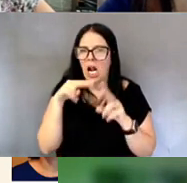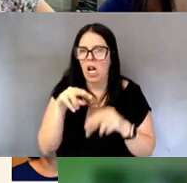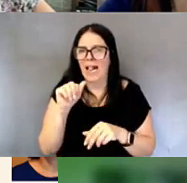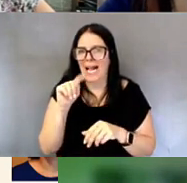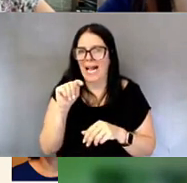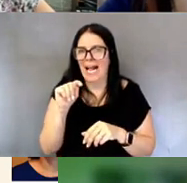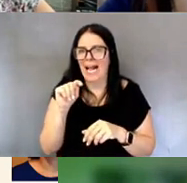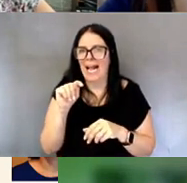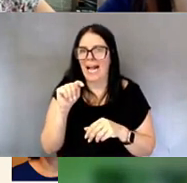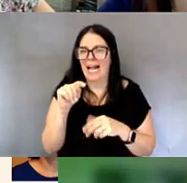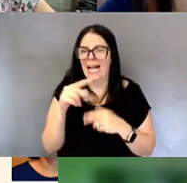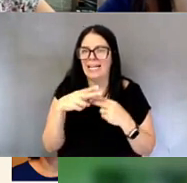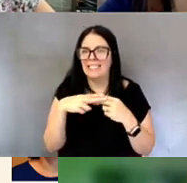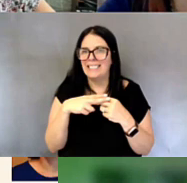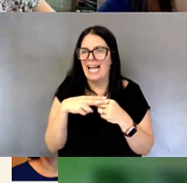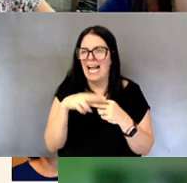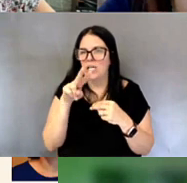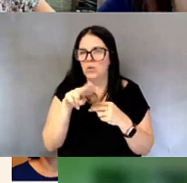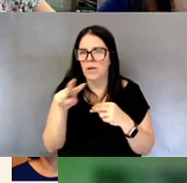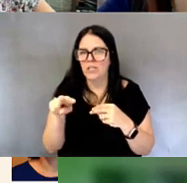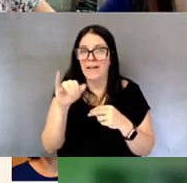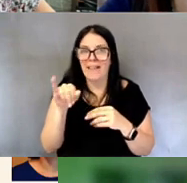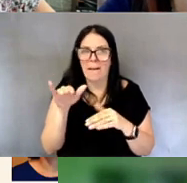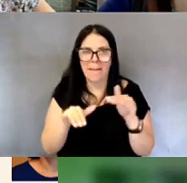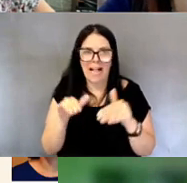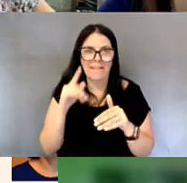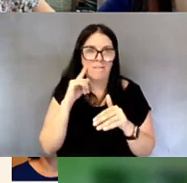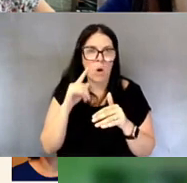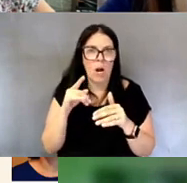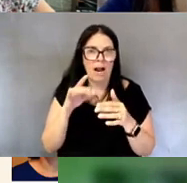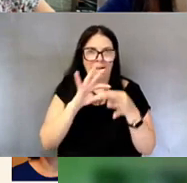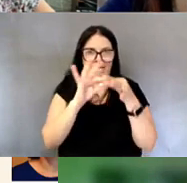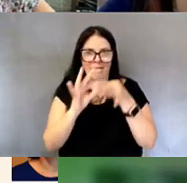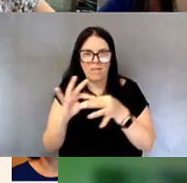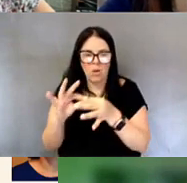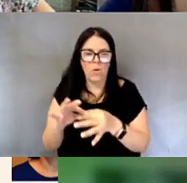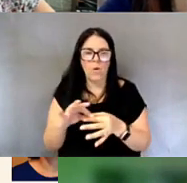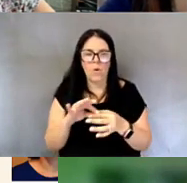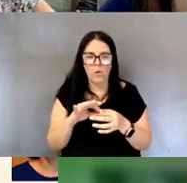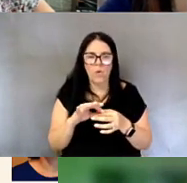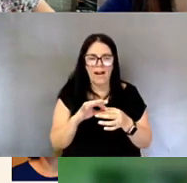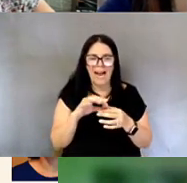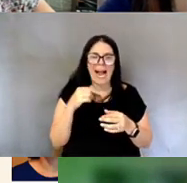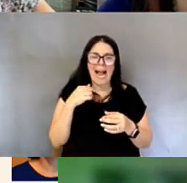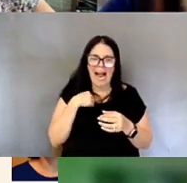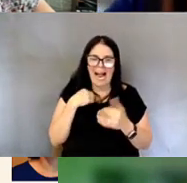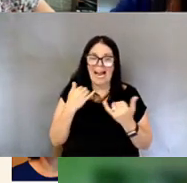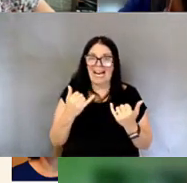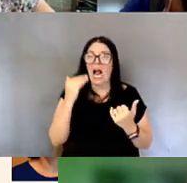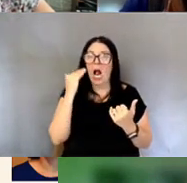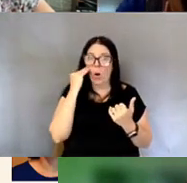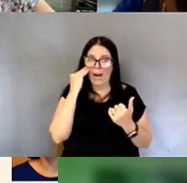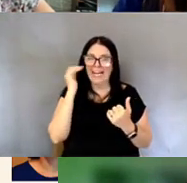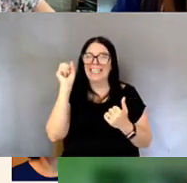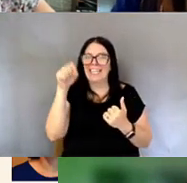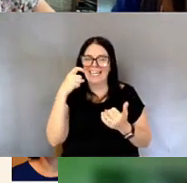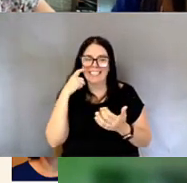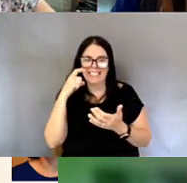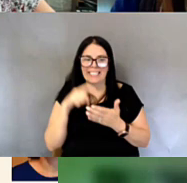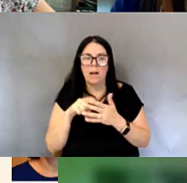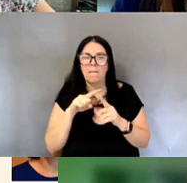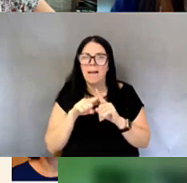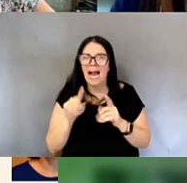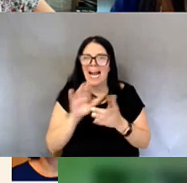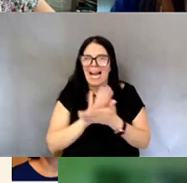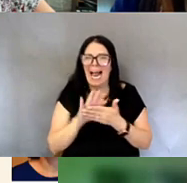that kind of diagram about that balance for lesson flow. Like it's things that I'm aware of, but I like to have a